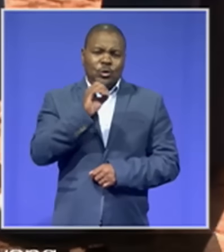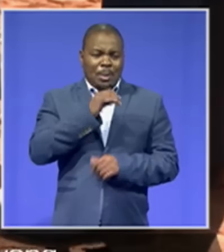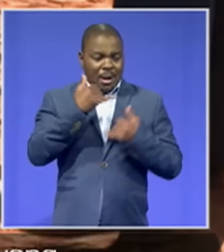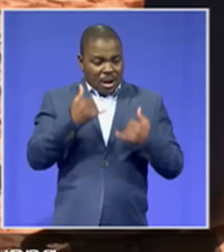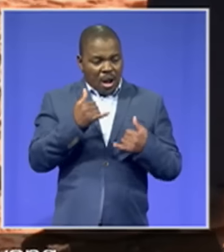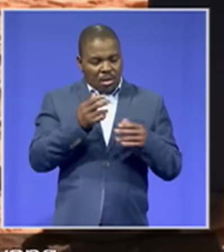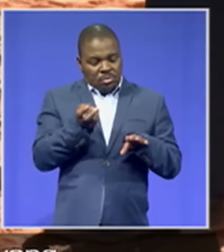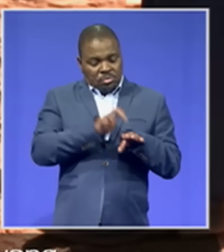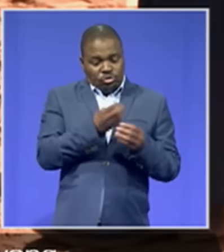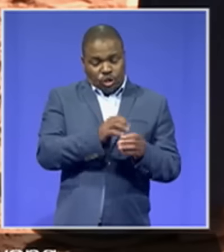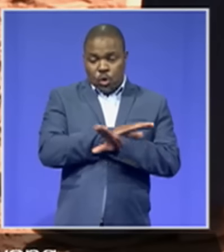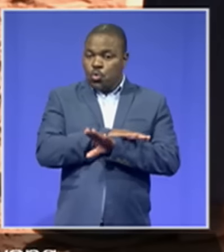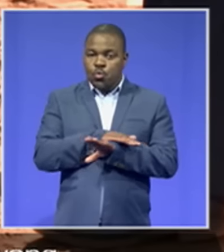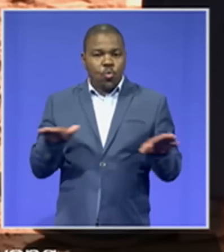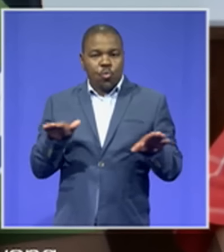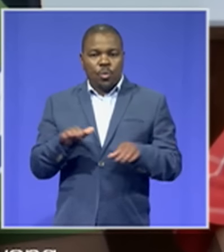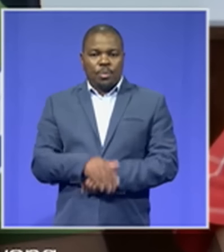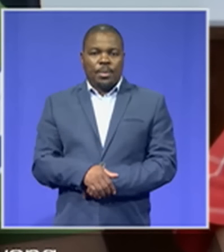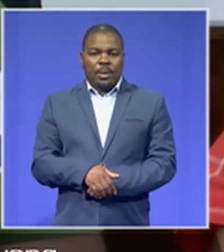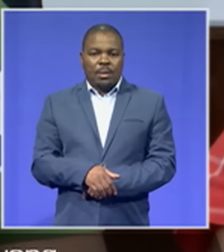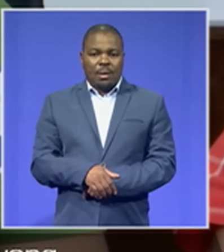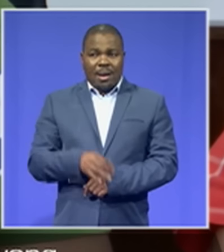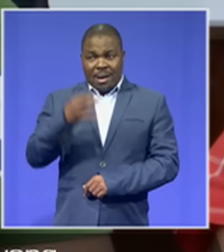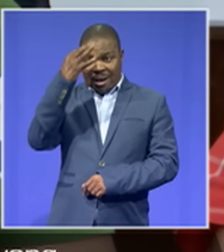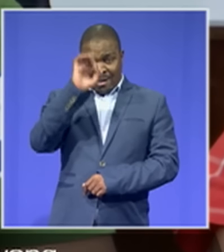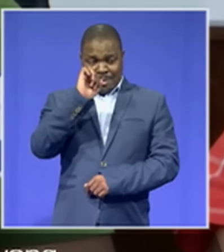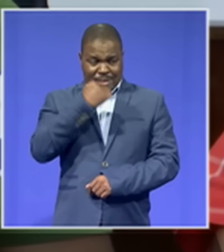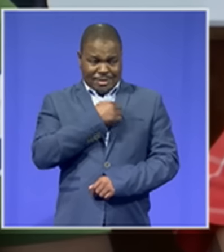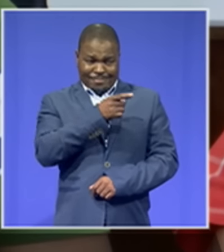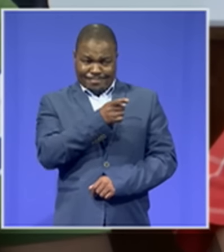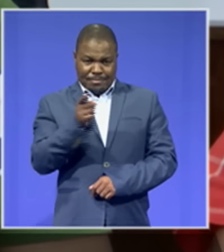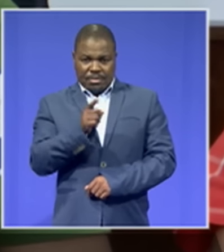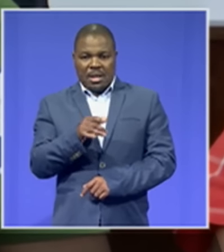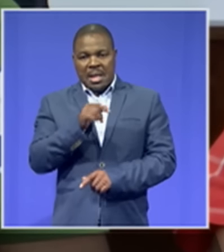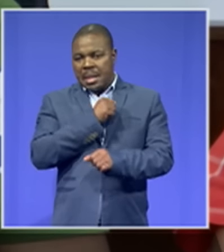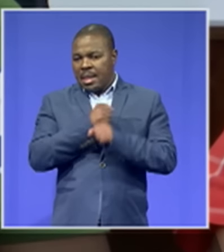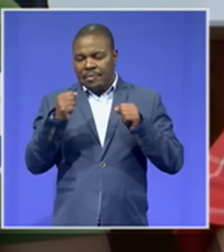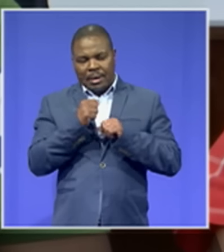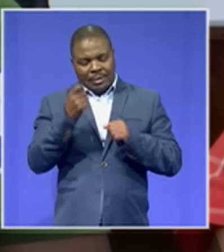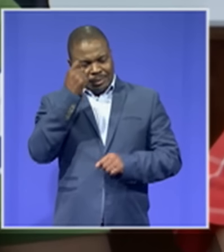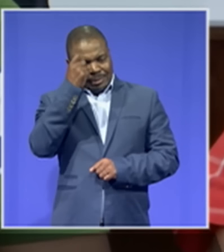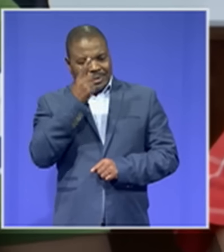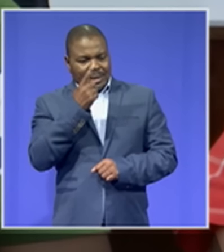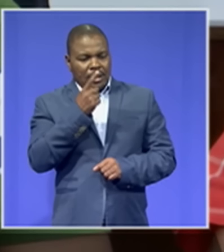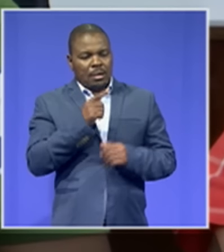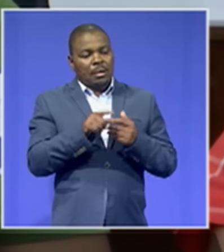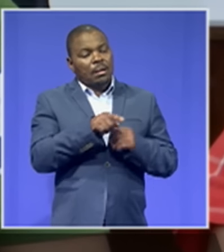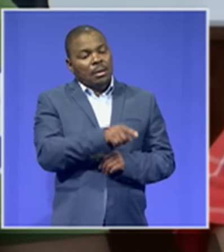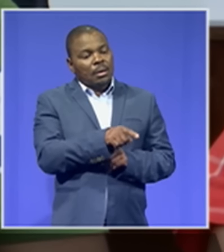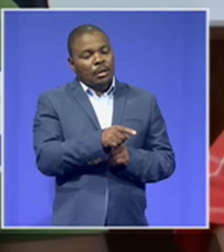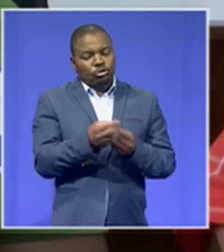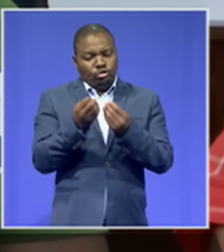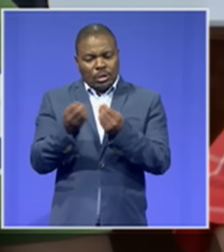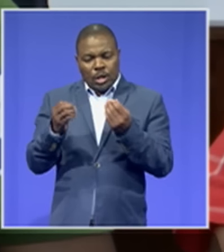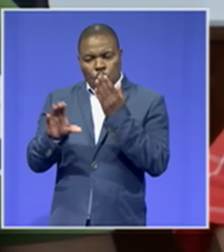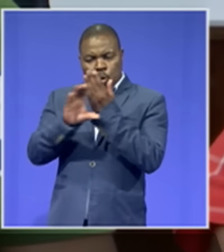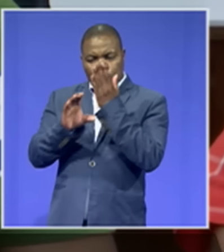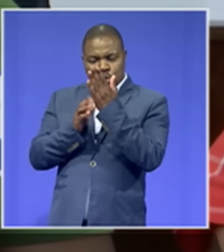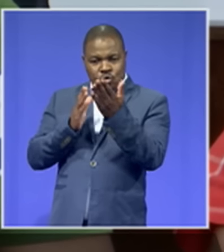tsamaisa bana ke phetho. Our government doesn't take and acknowledge the constitutional right of these kids to